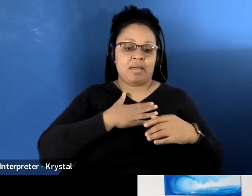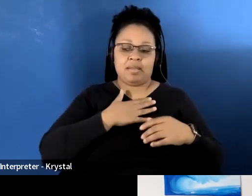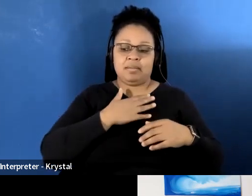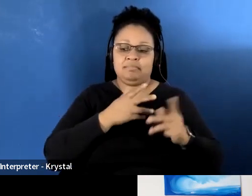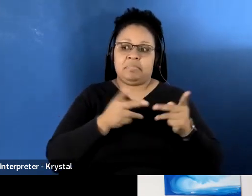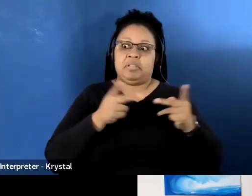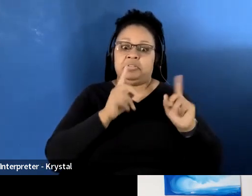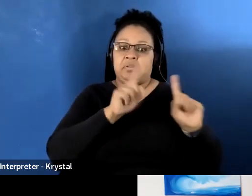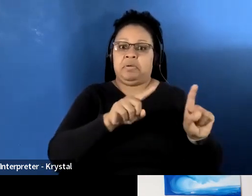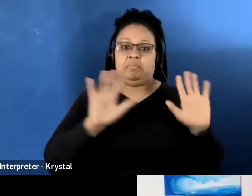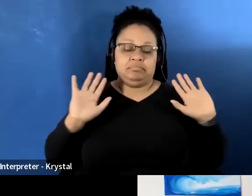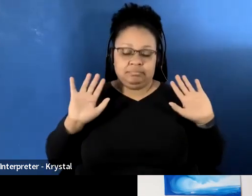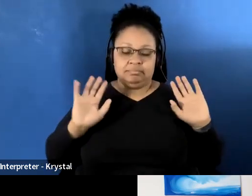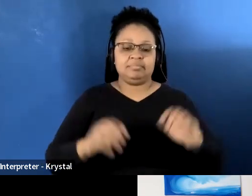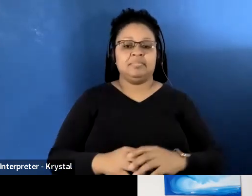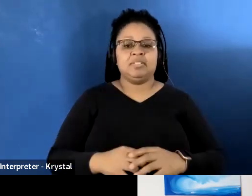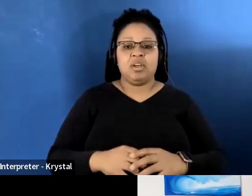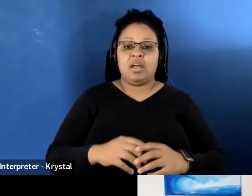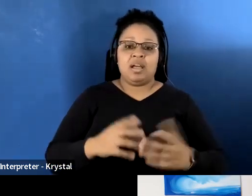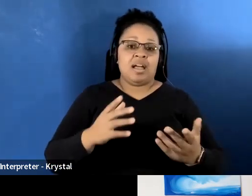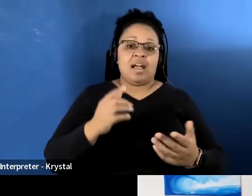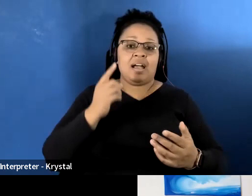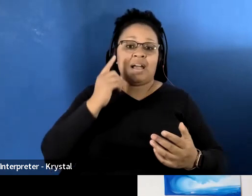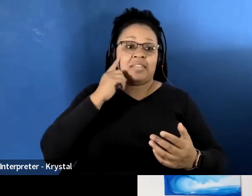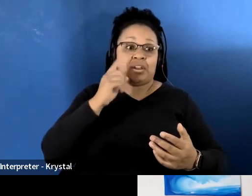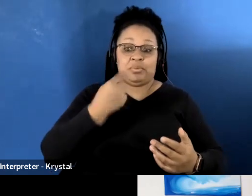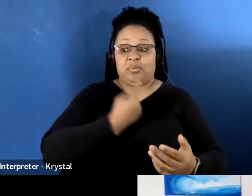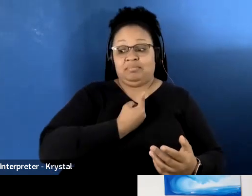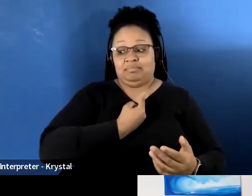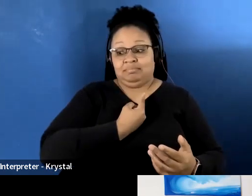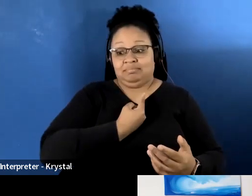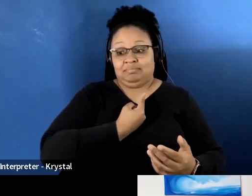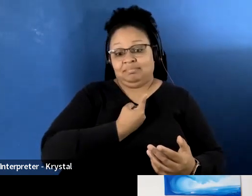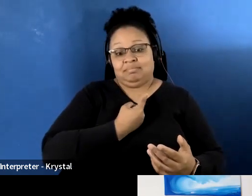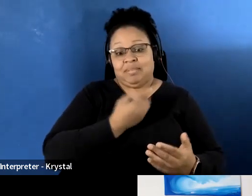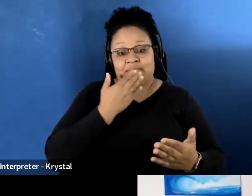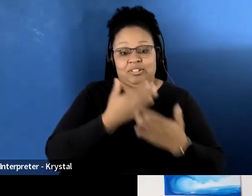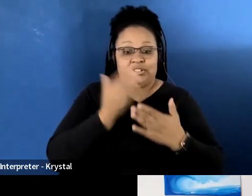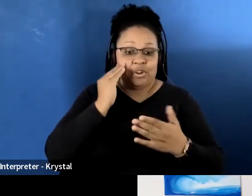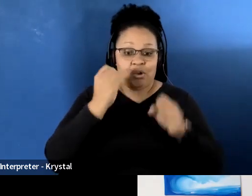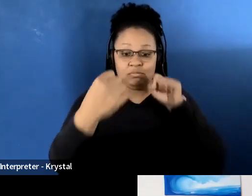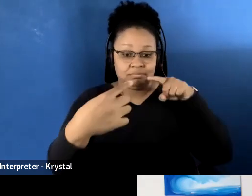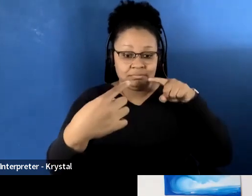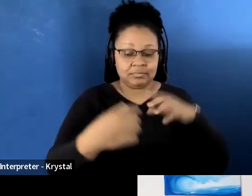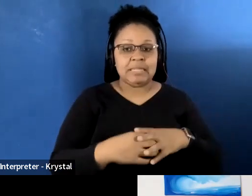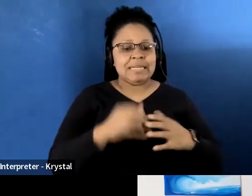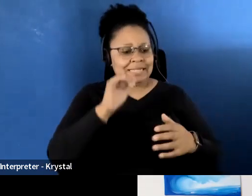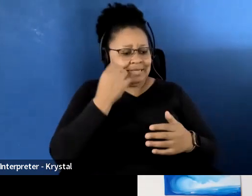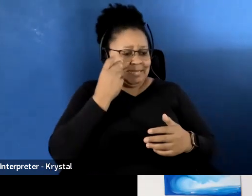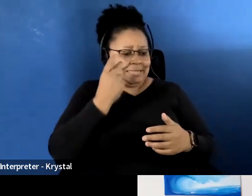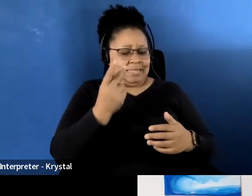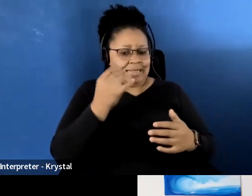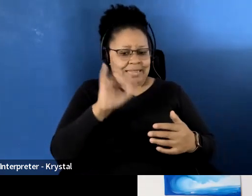So I I didn't. I thought it was only me. See, and So that's one of the nice things about this